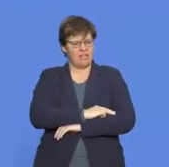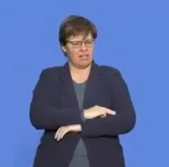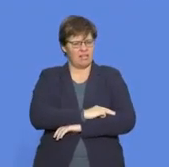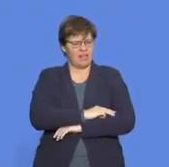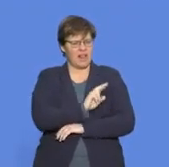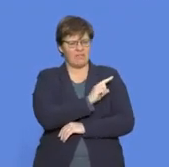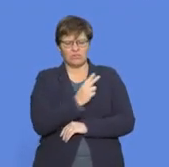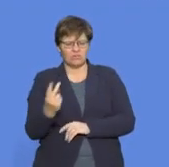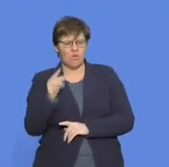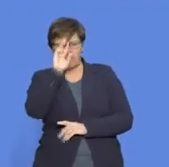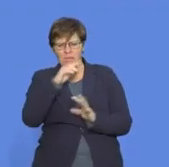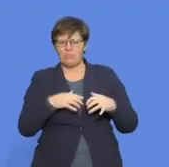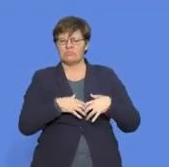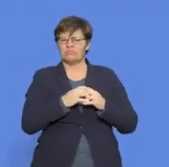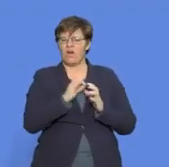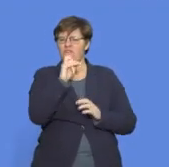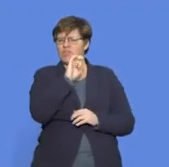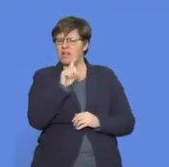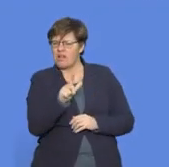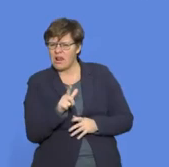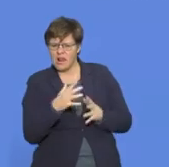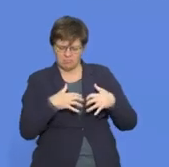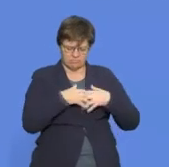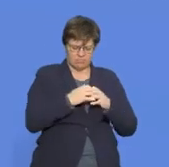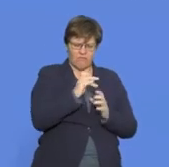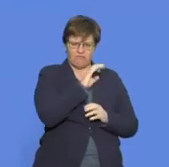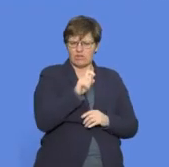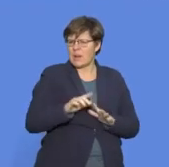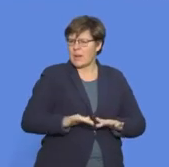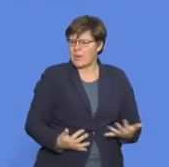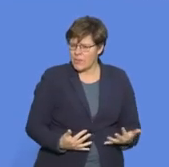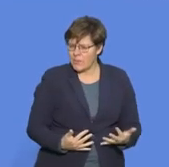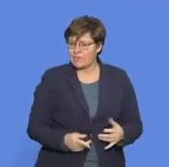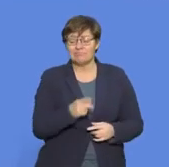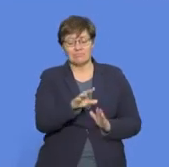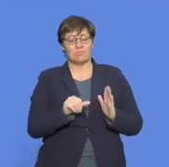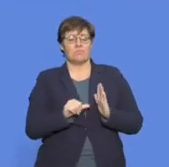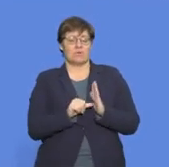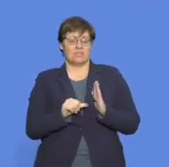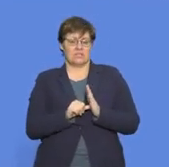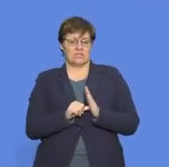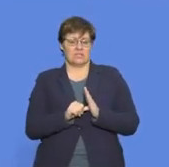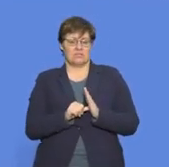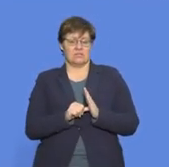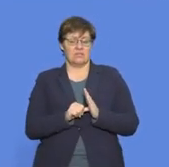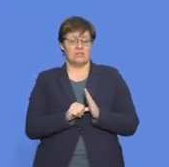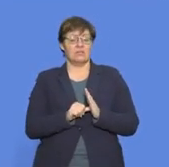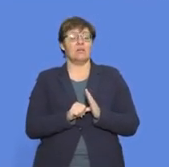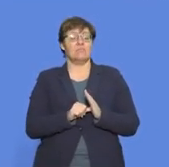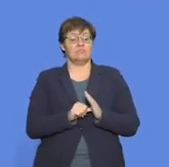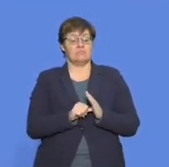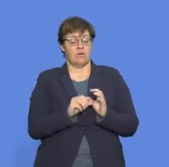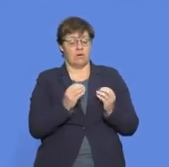if you remember when you studied the formation of fossils and how fossils are formed, it's very important that when the